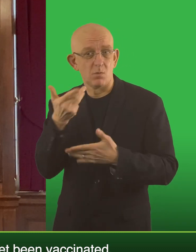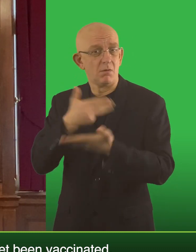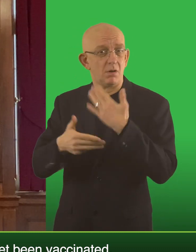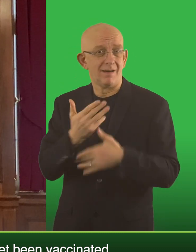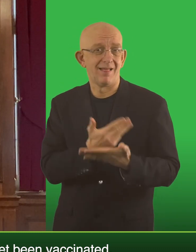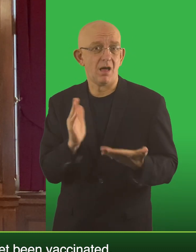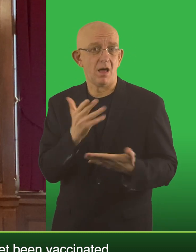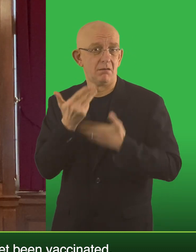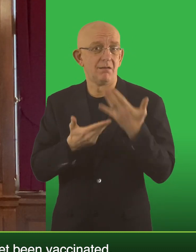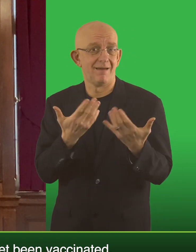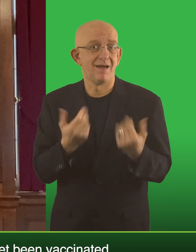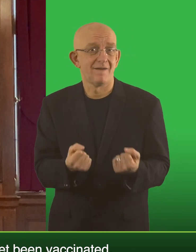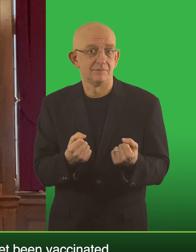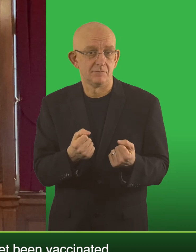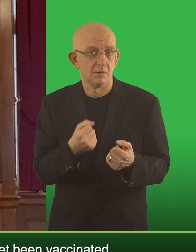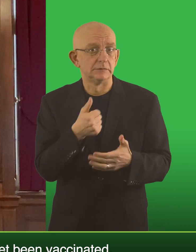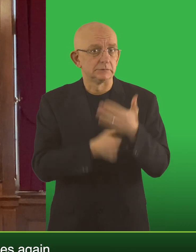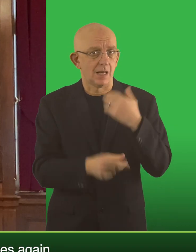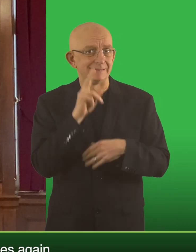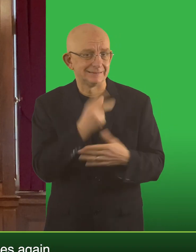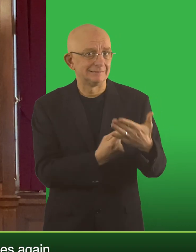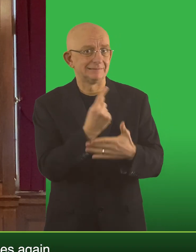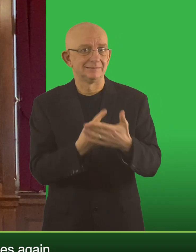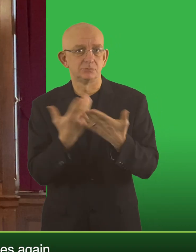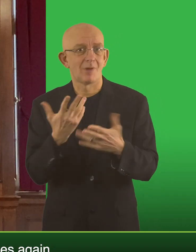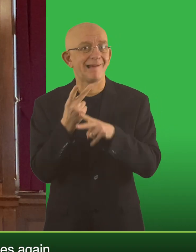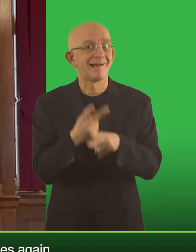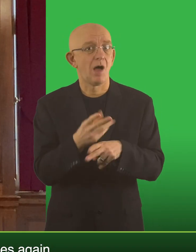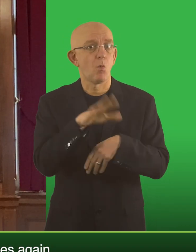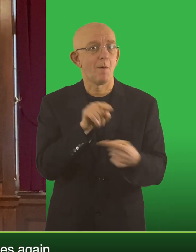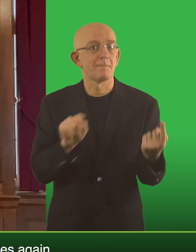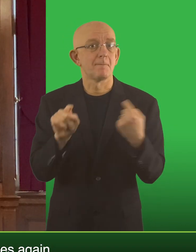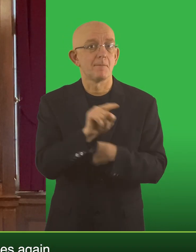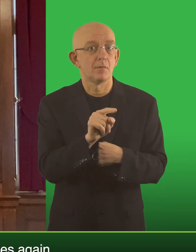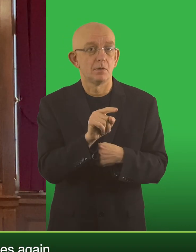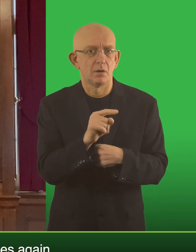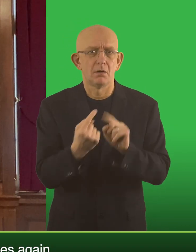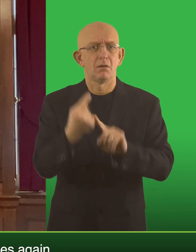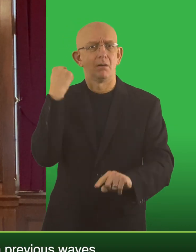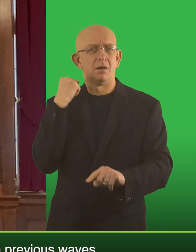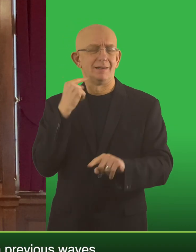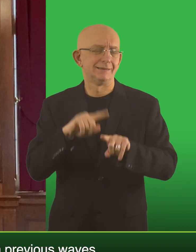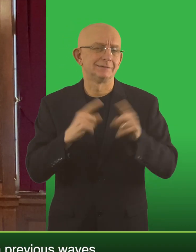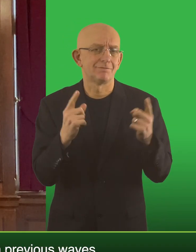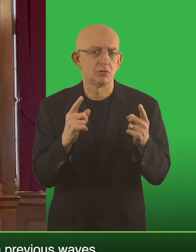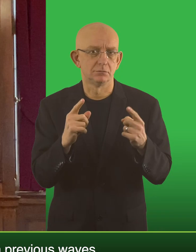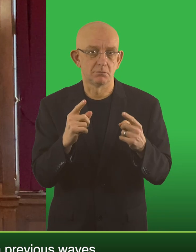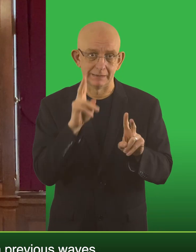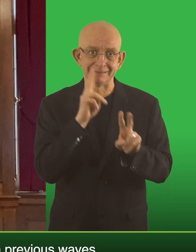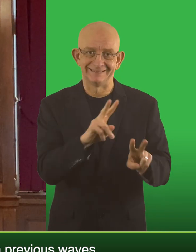gov.uk or nhs.uk websites for that. We're beginning to see cases again in care homes. Not as